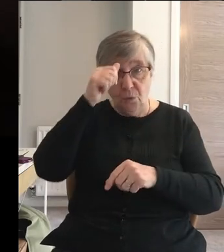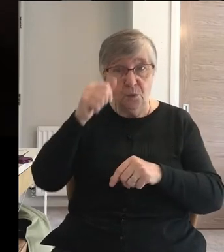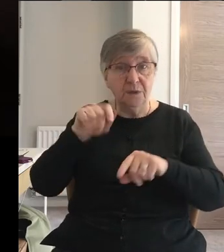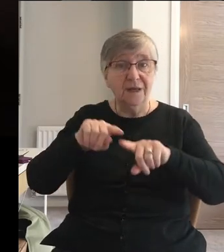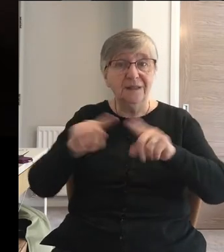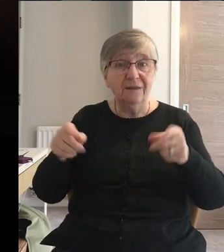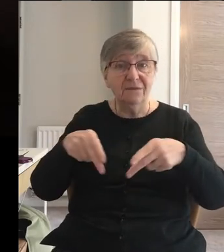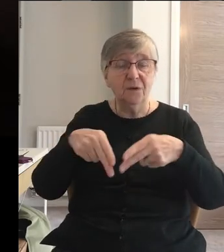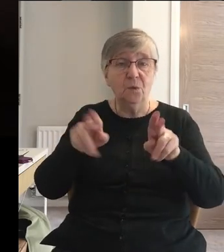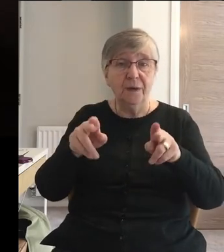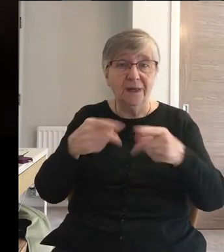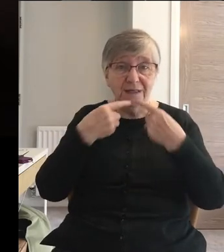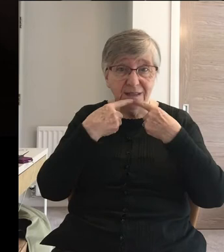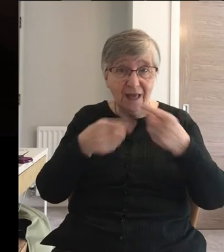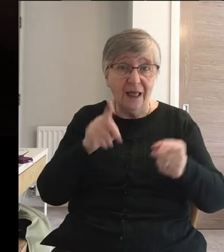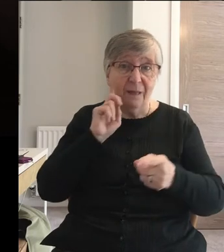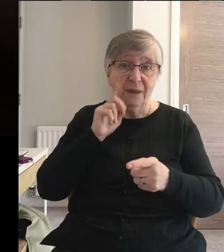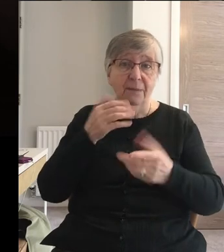way,